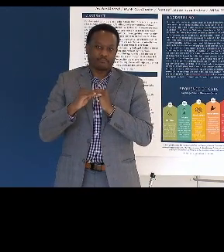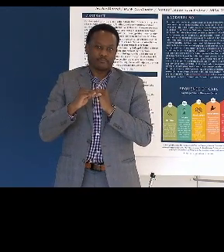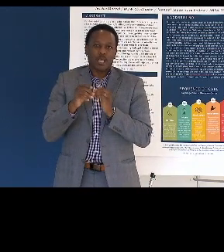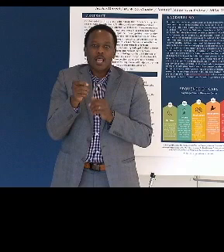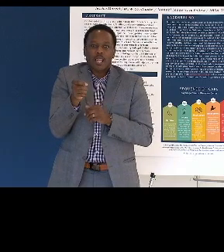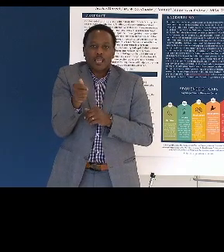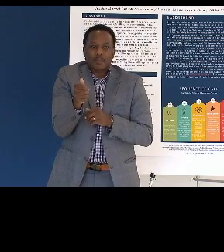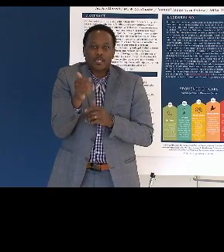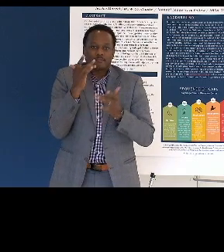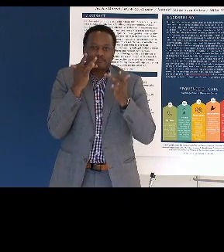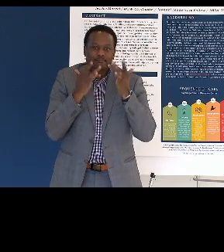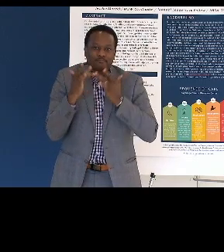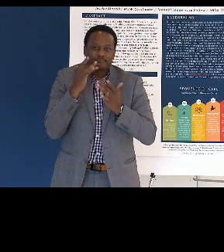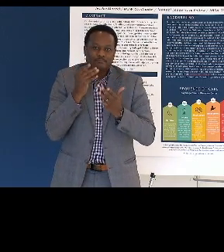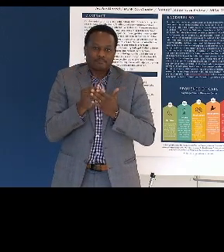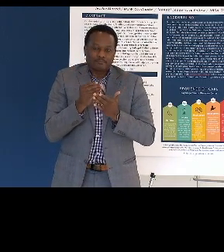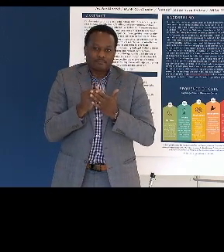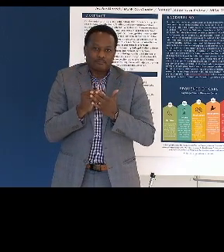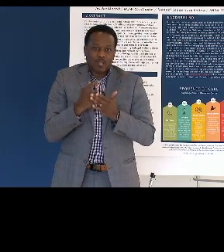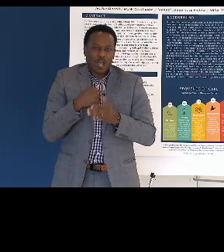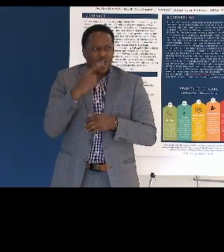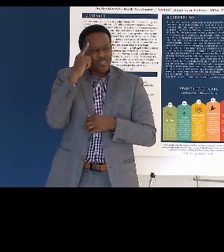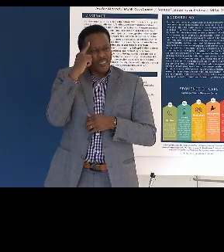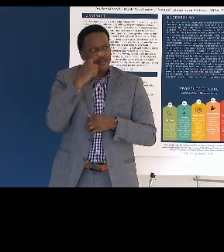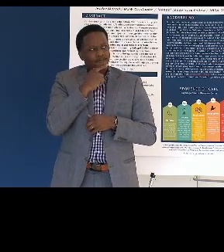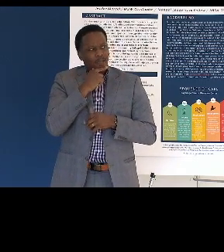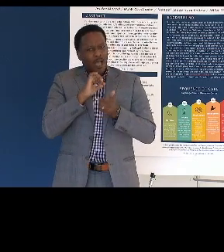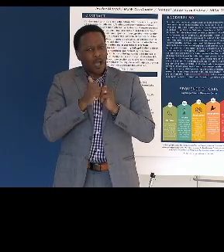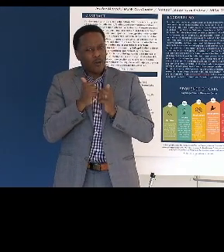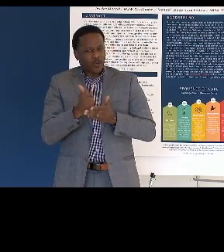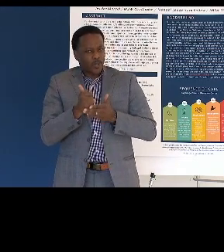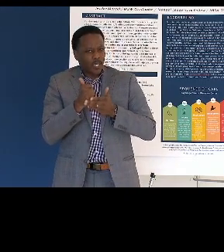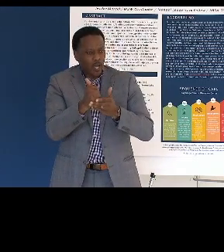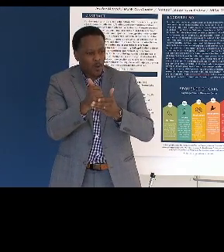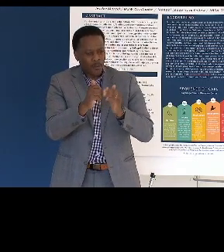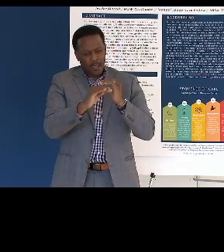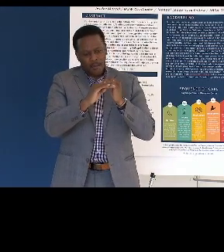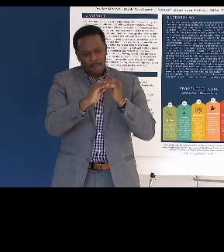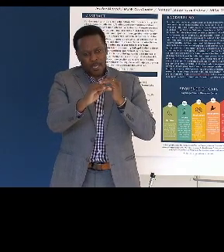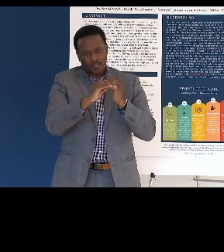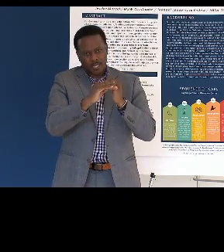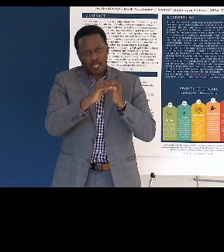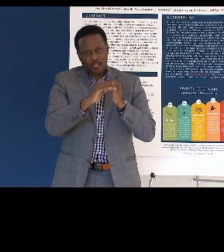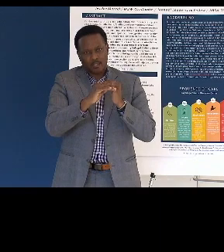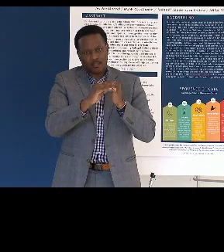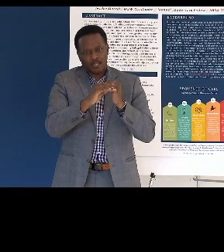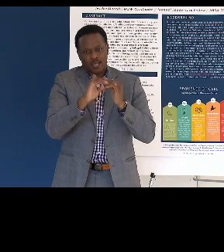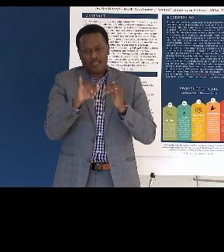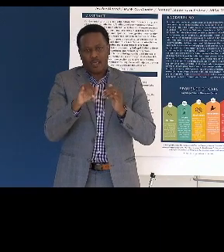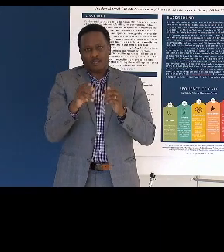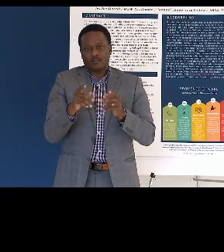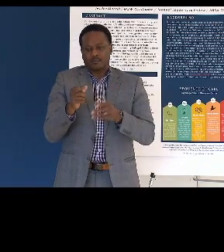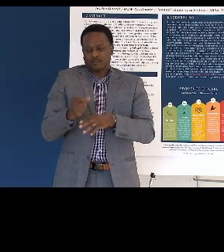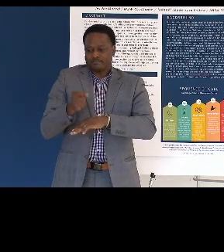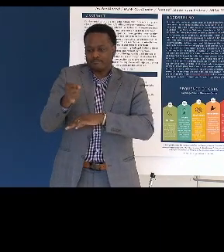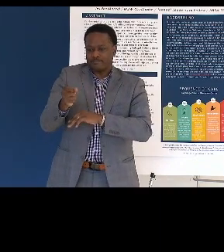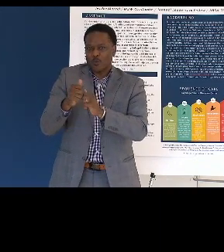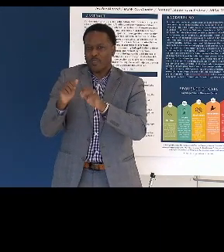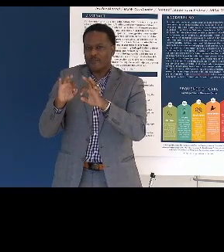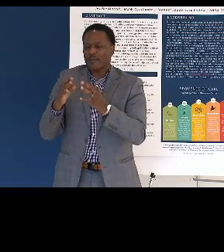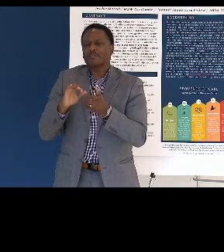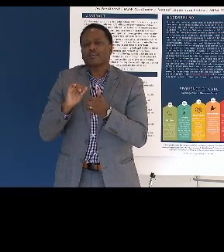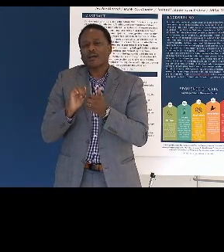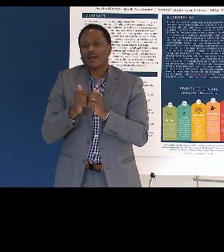I thought could be a help in maintaining placement of these children with their